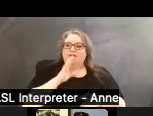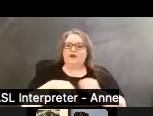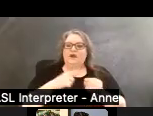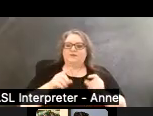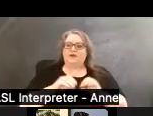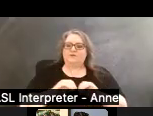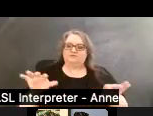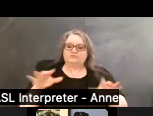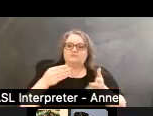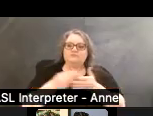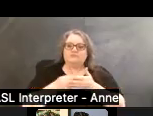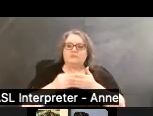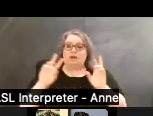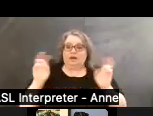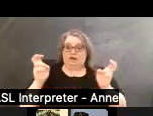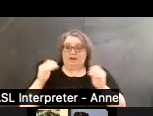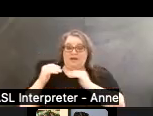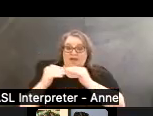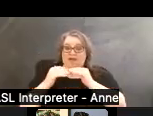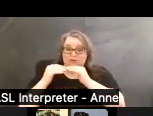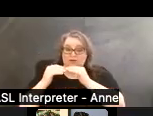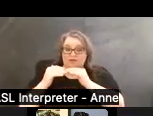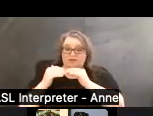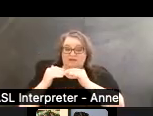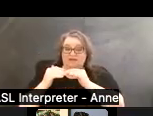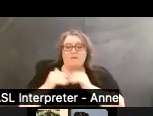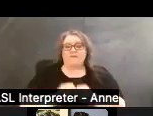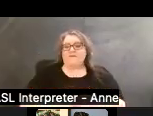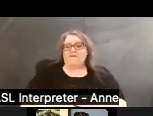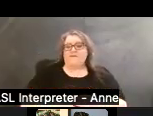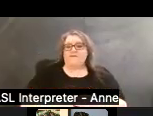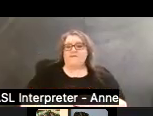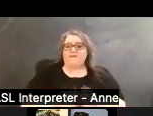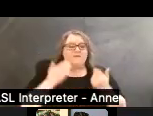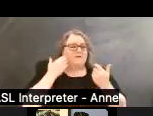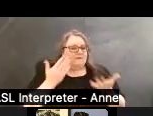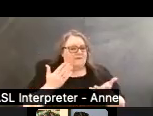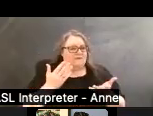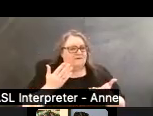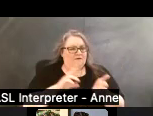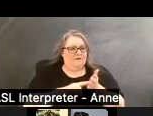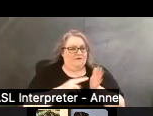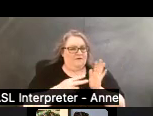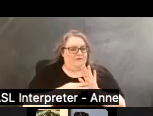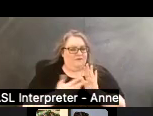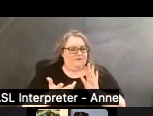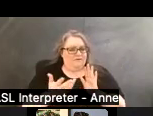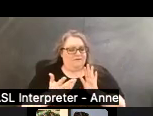dispersing funds equitably, I don't fully know what that means. So I'm just going